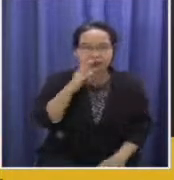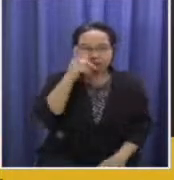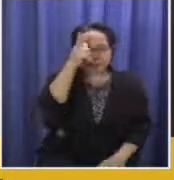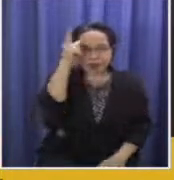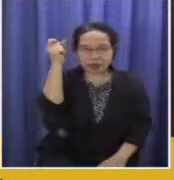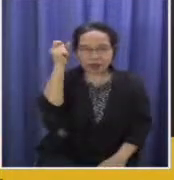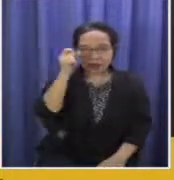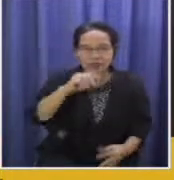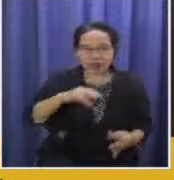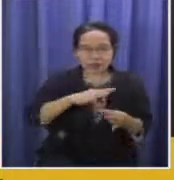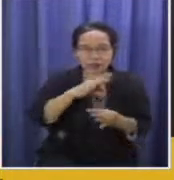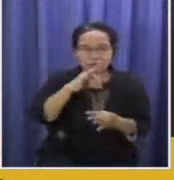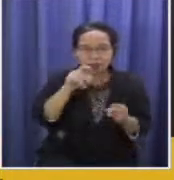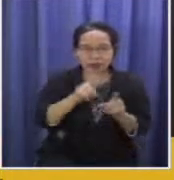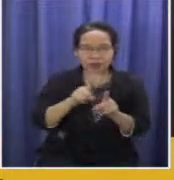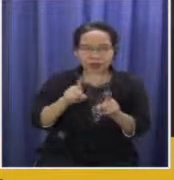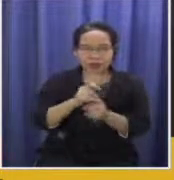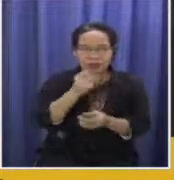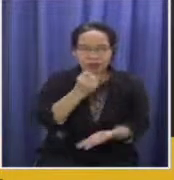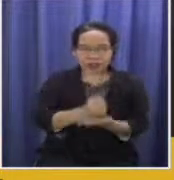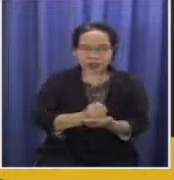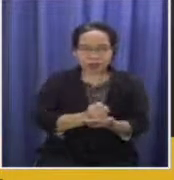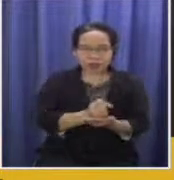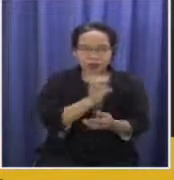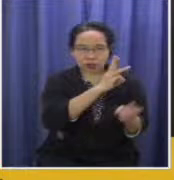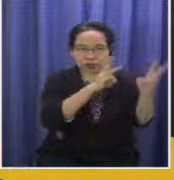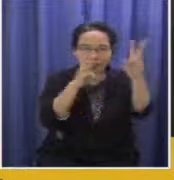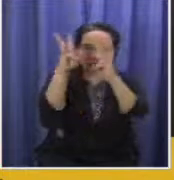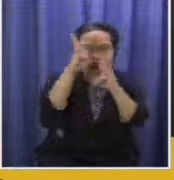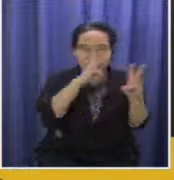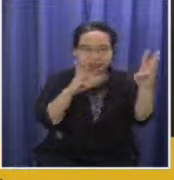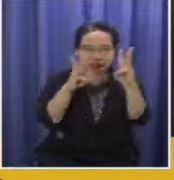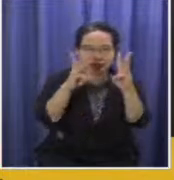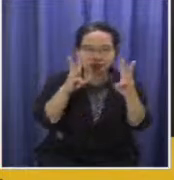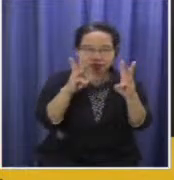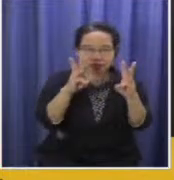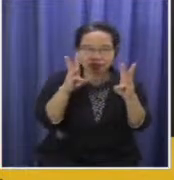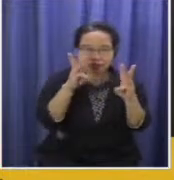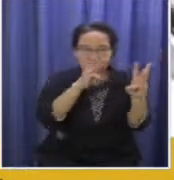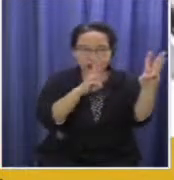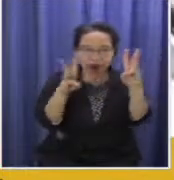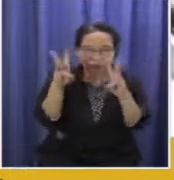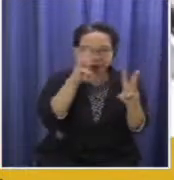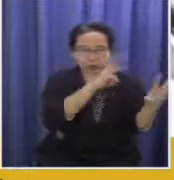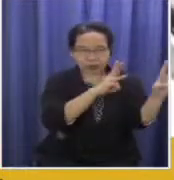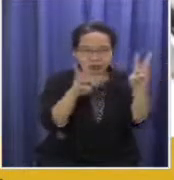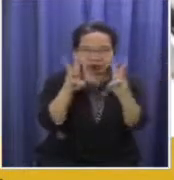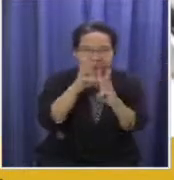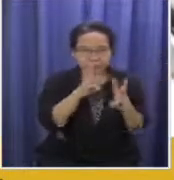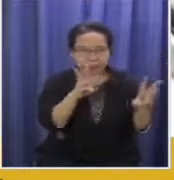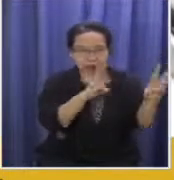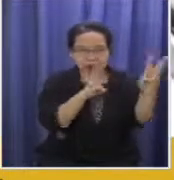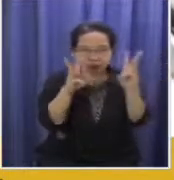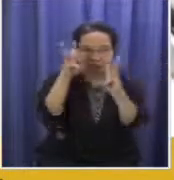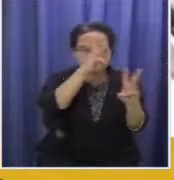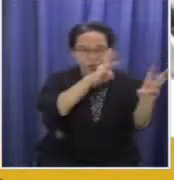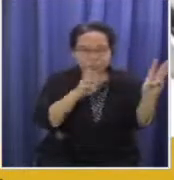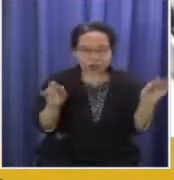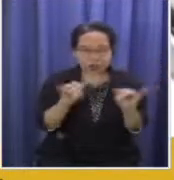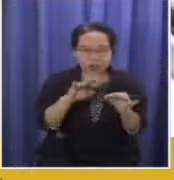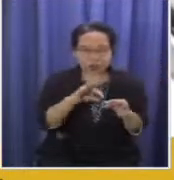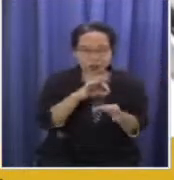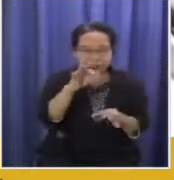Because spirit also symbolized by wind. Spirits are like winds. Winds are like